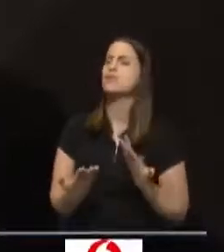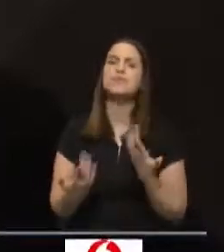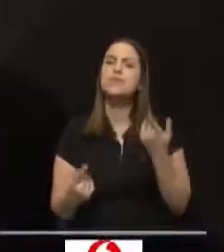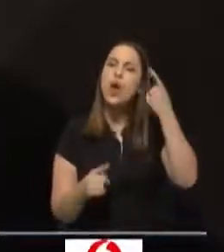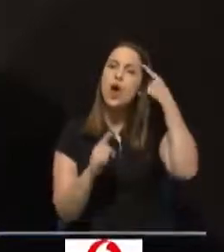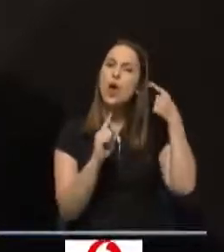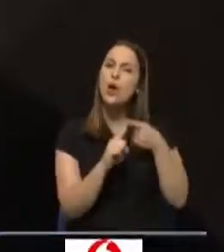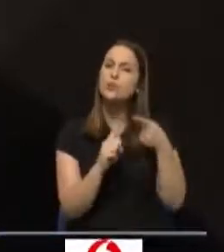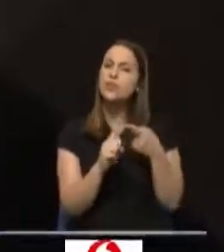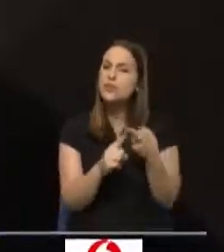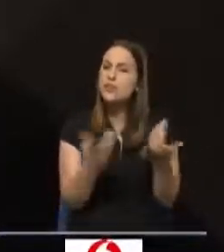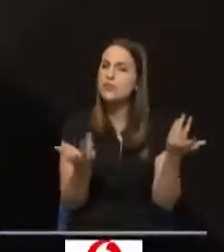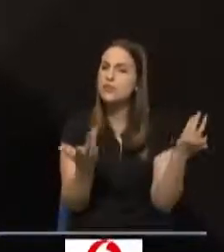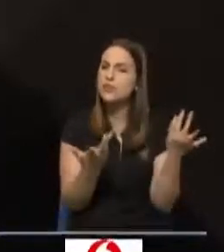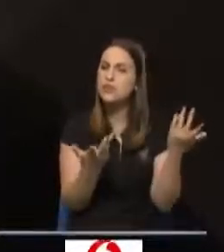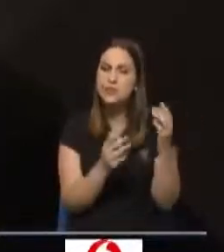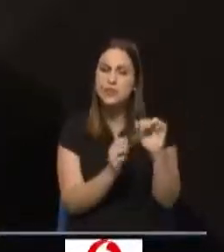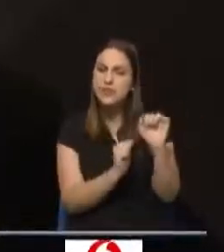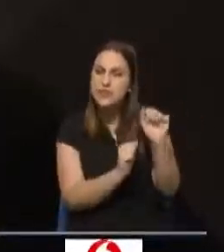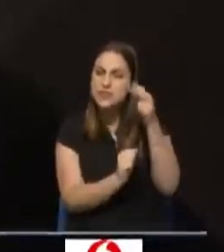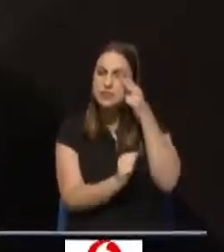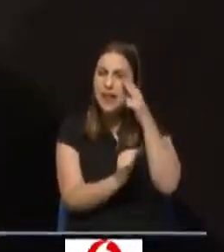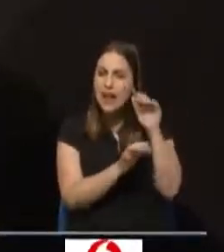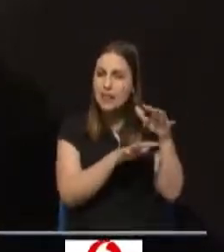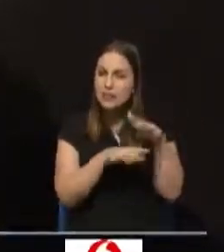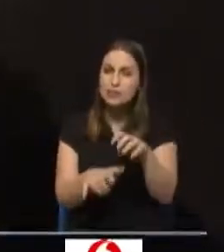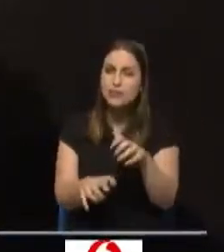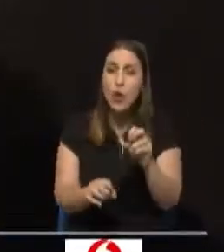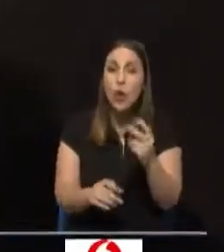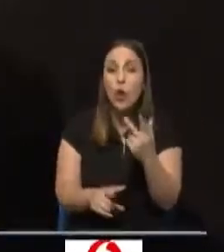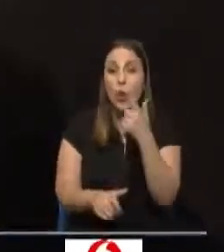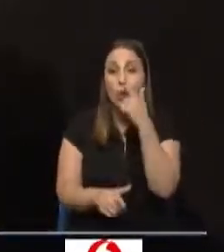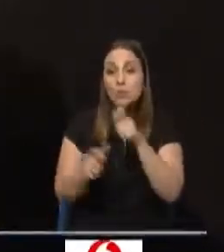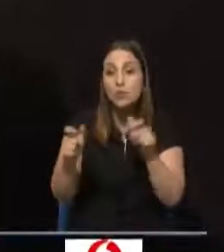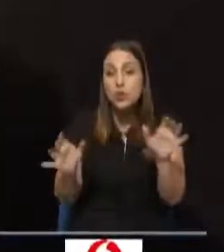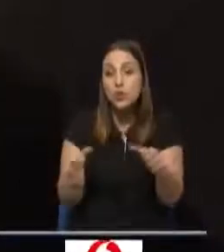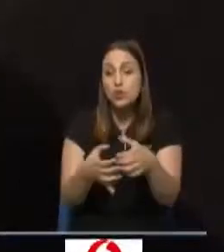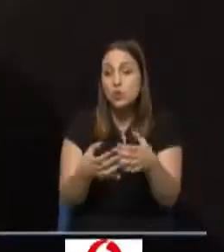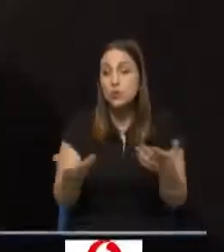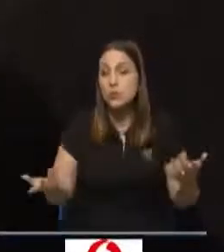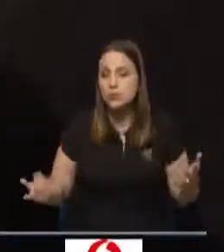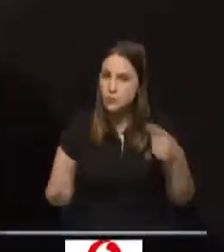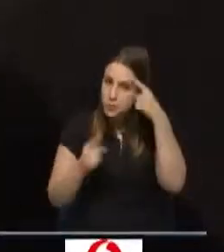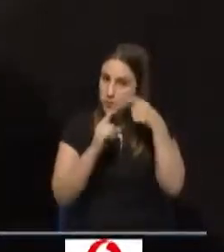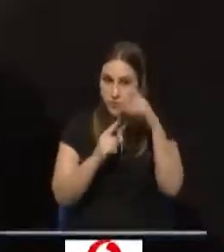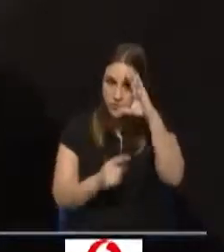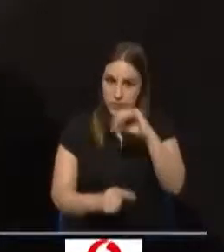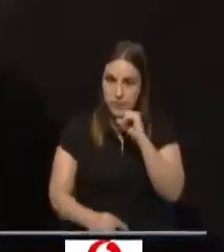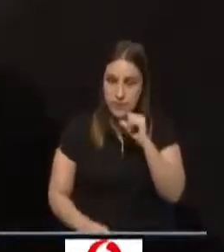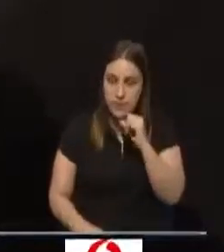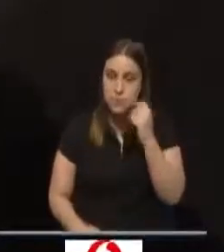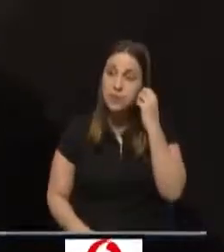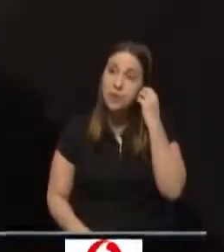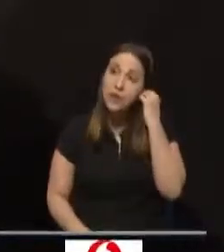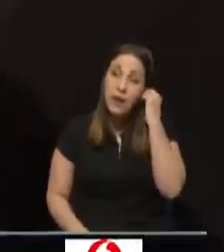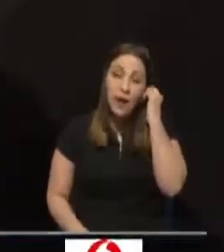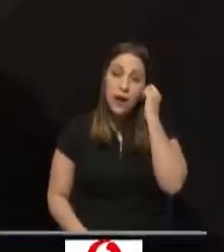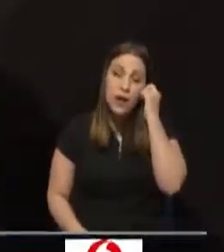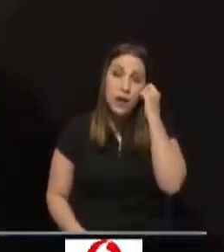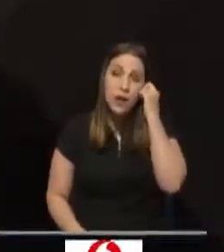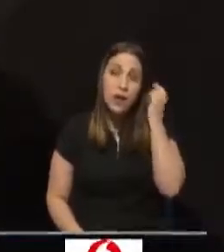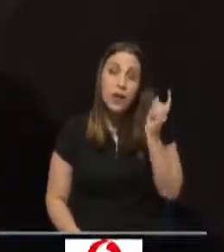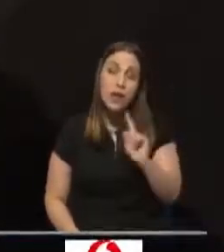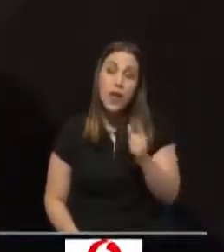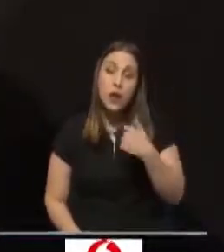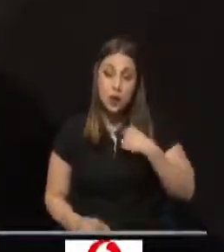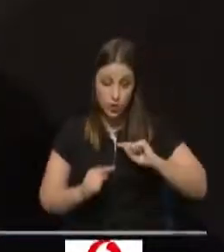any sign, or do you have any indication of the author of this attack, or authors, or what the reason?